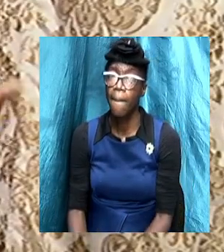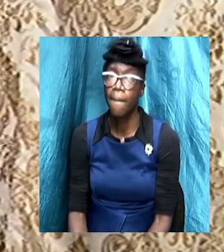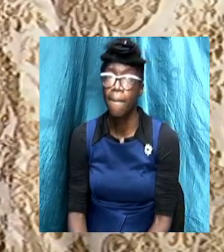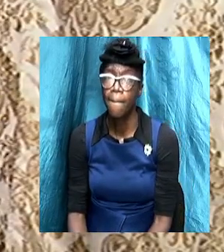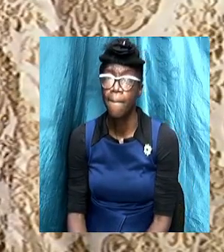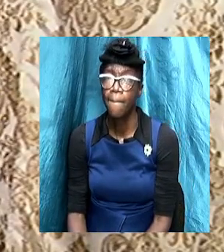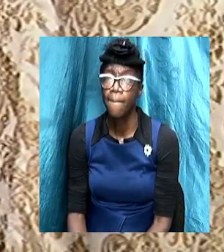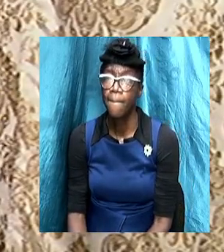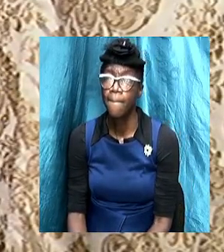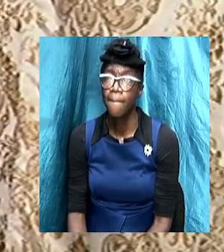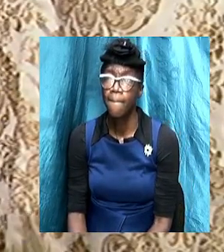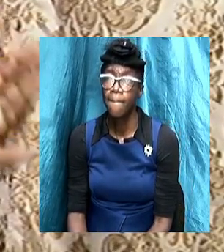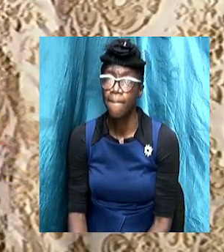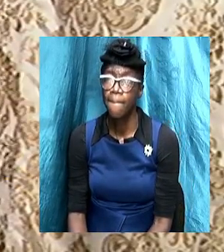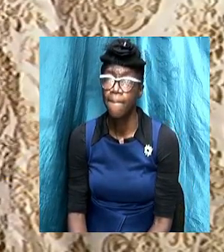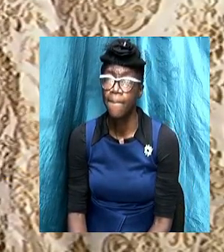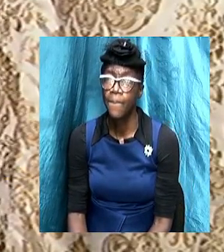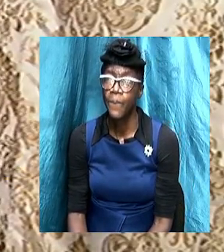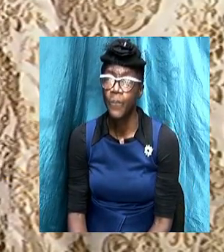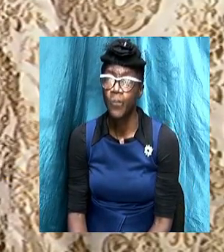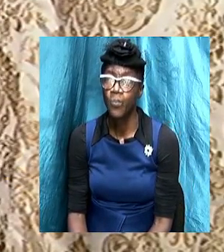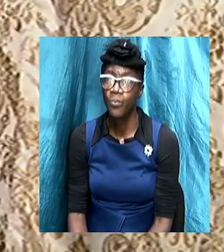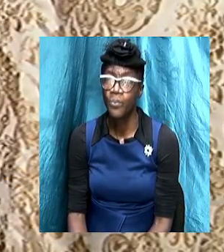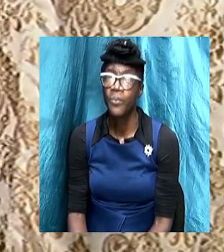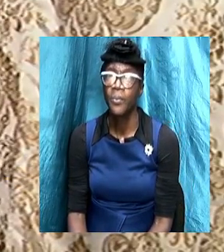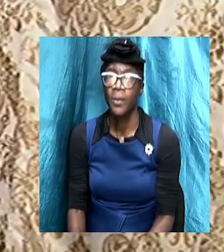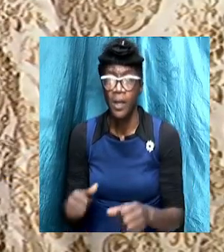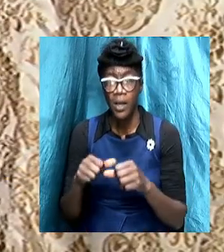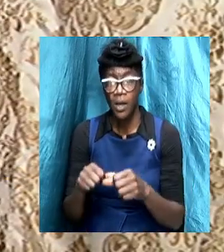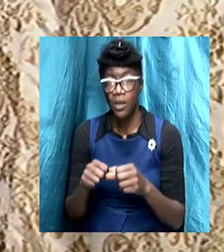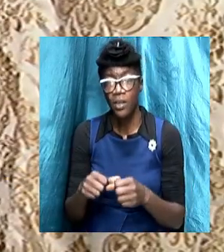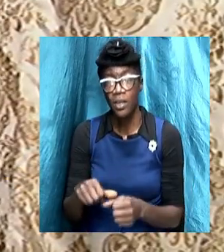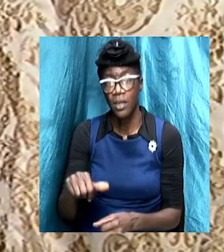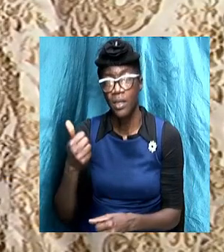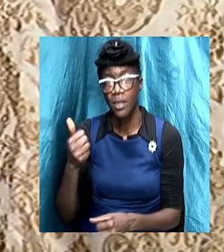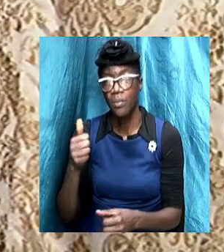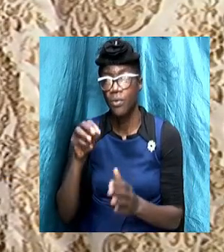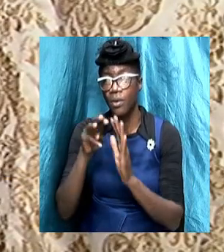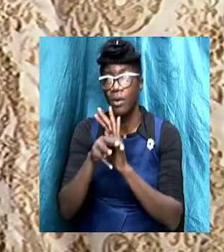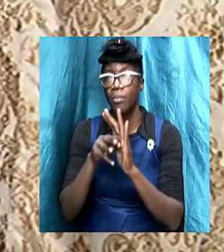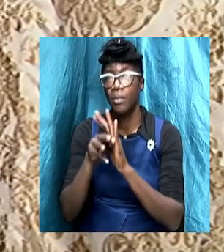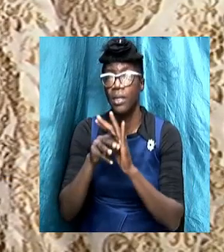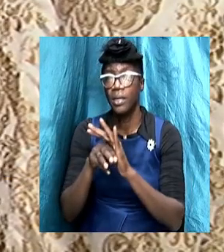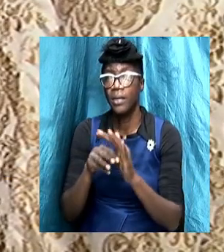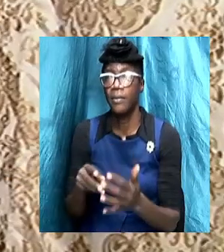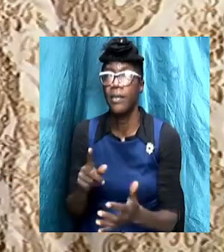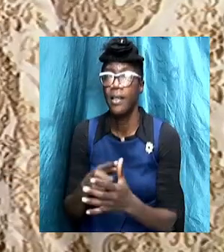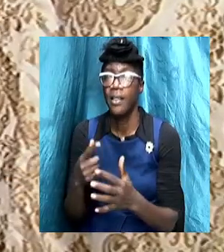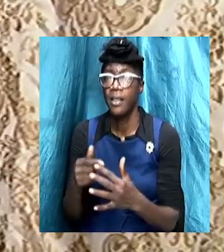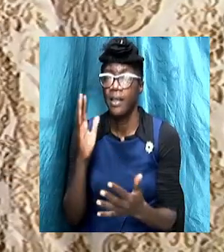Or better yet, I'll just go on for about 10 more minutes. And then we will stop after that, right?